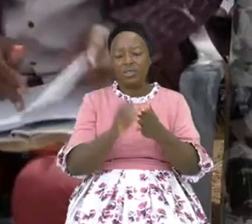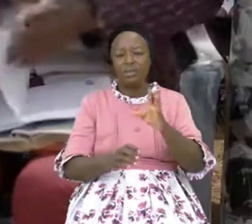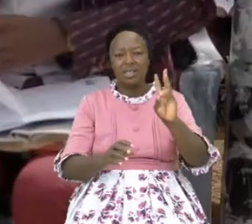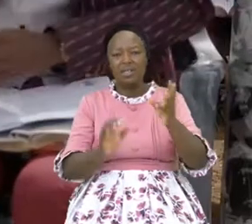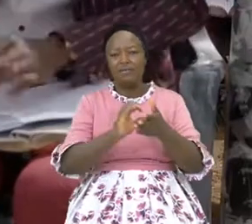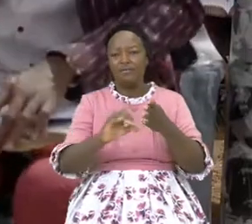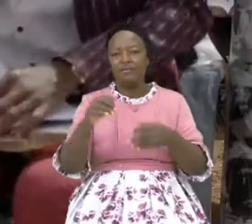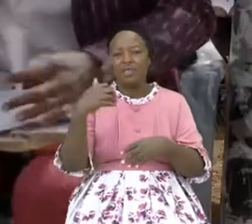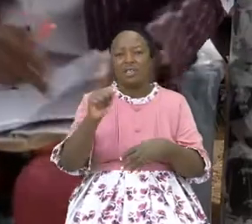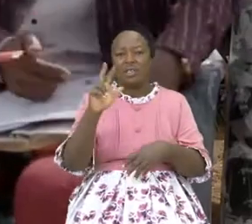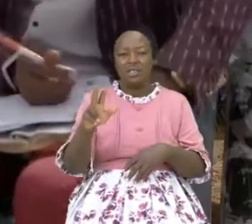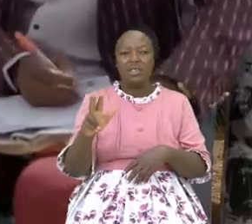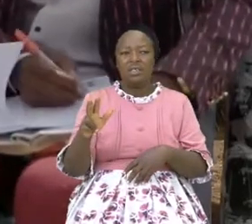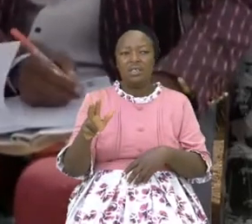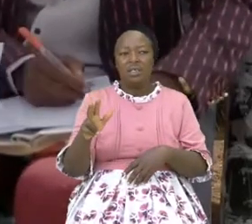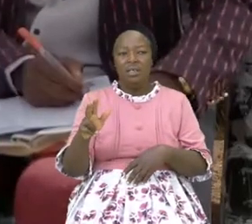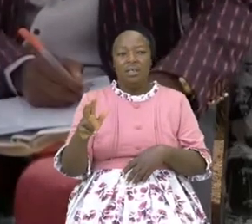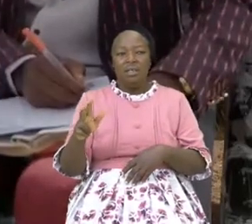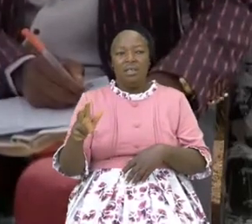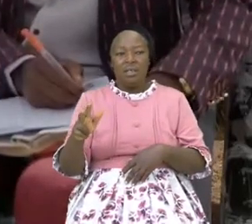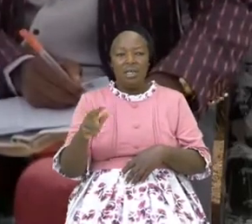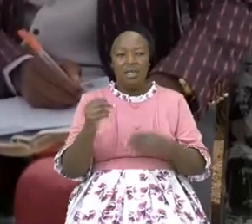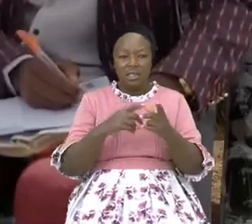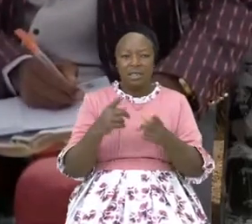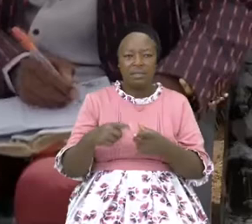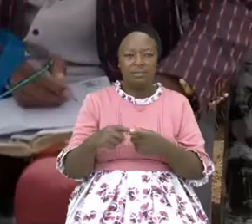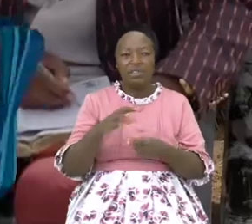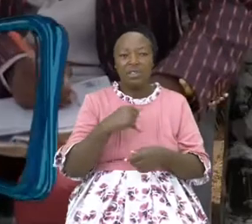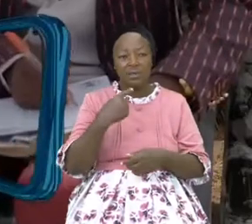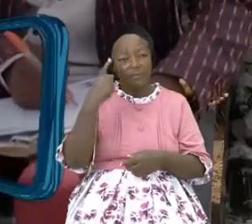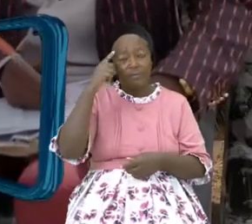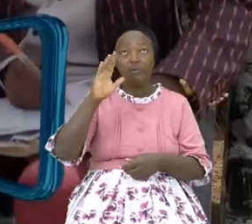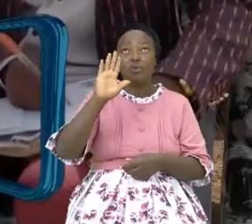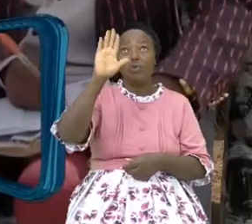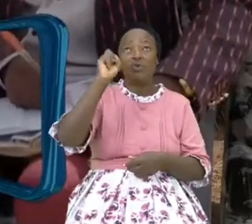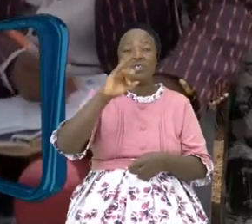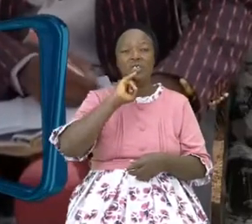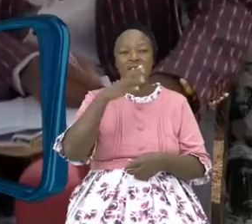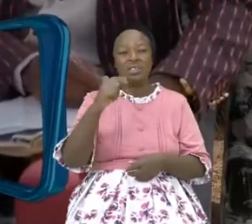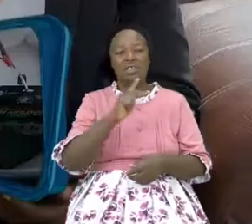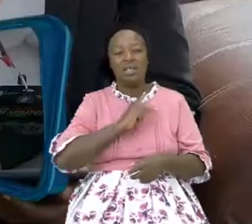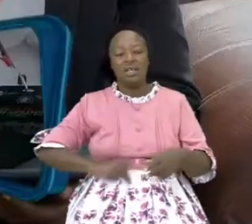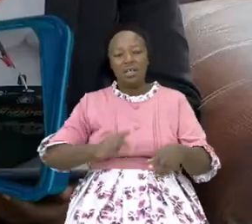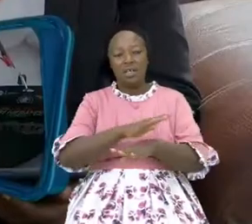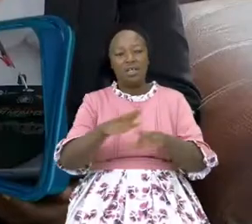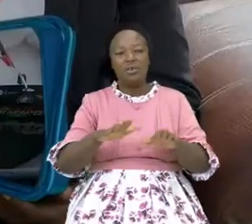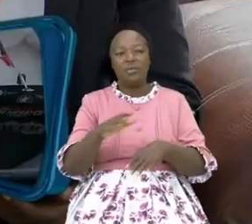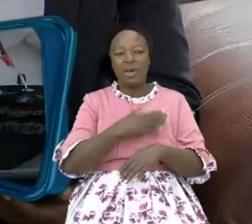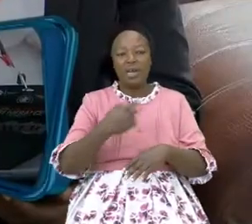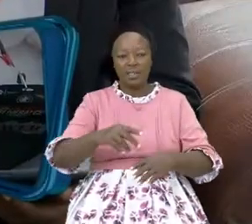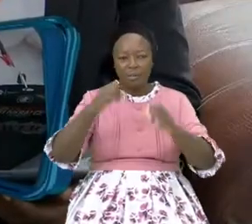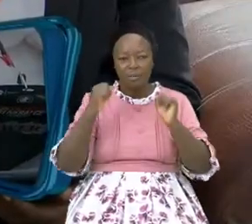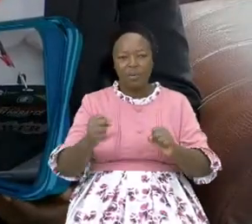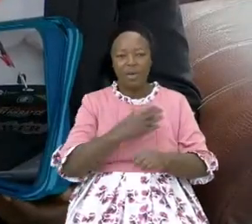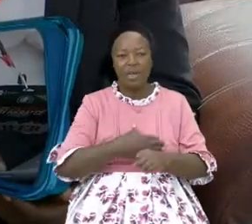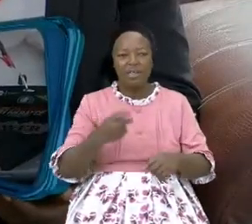13. The latter part there, it says, for thine is the kingdom and the power and the